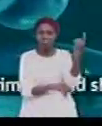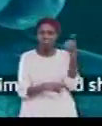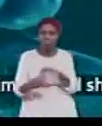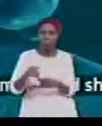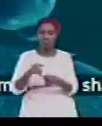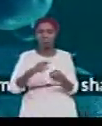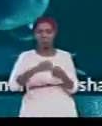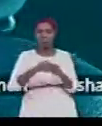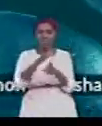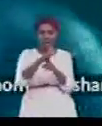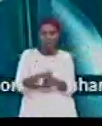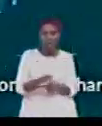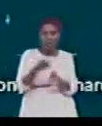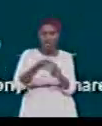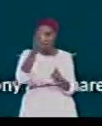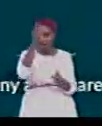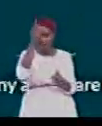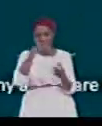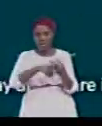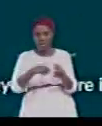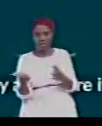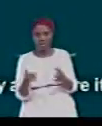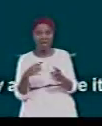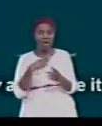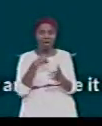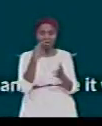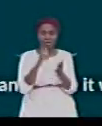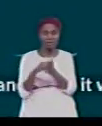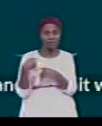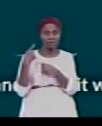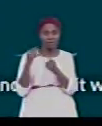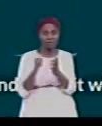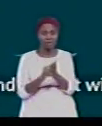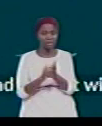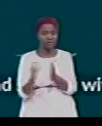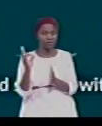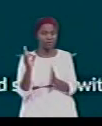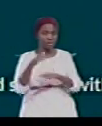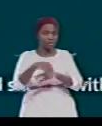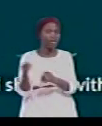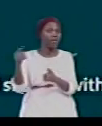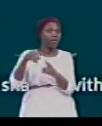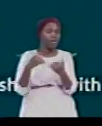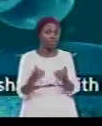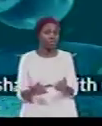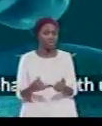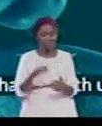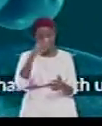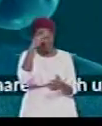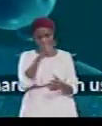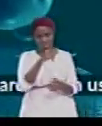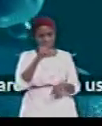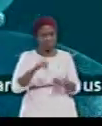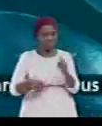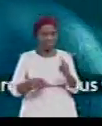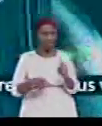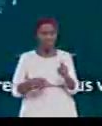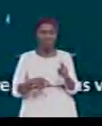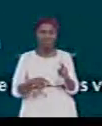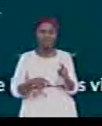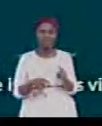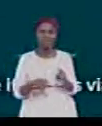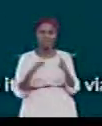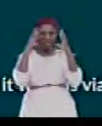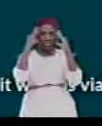said, since that Friday night till today, he can no longer experience the oppression of the devil